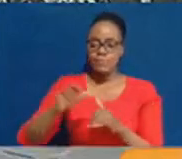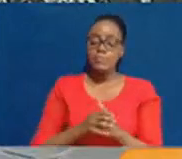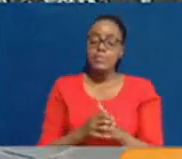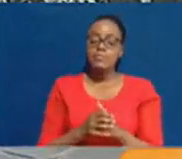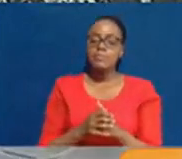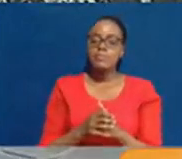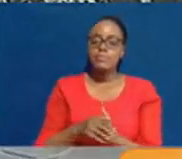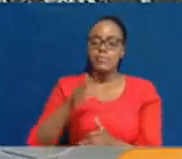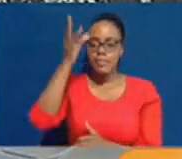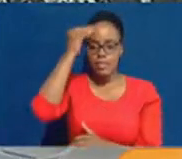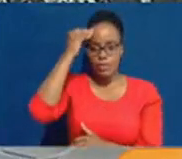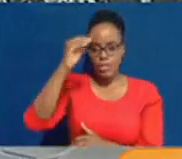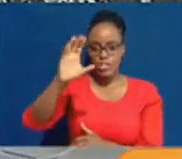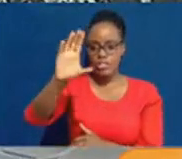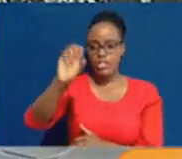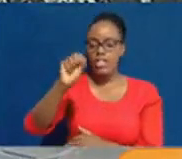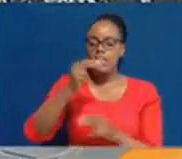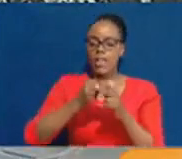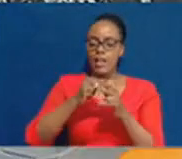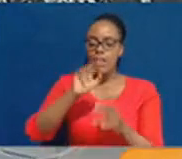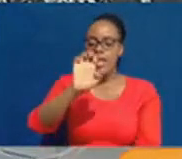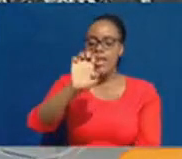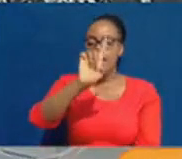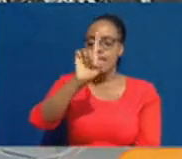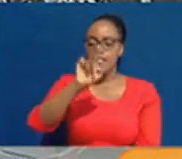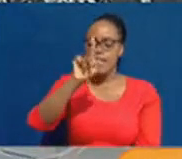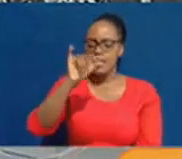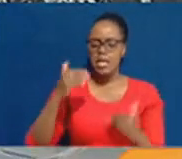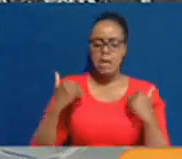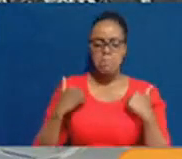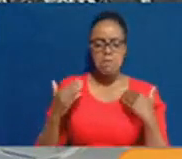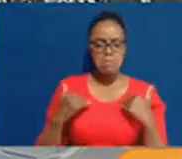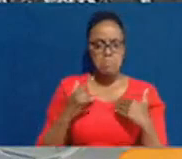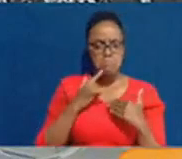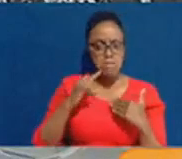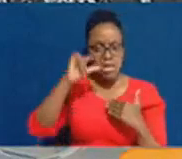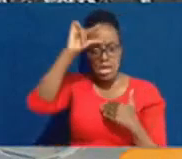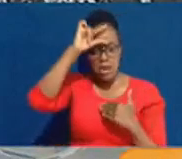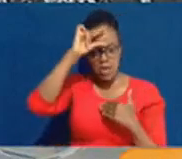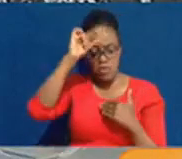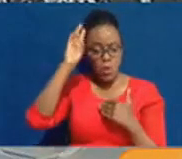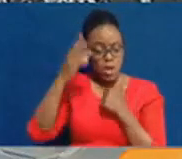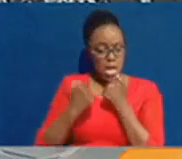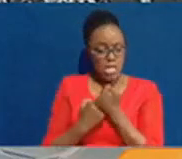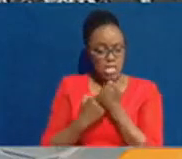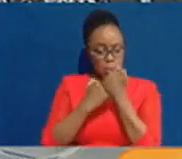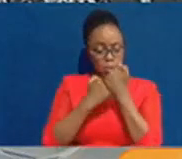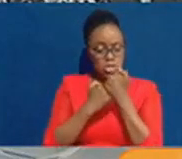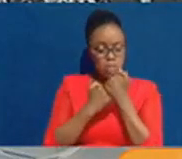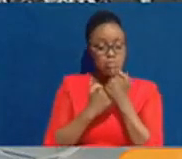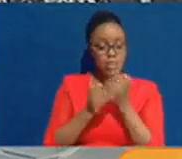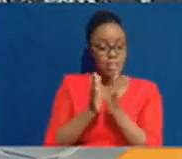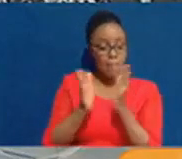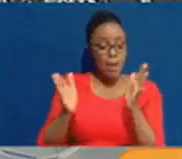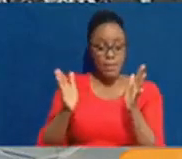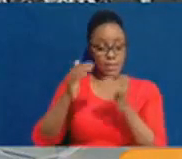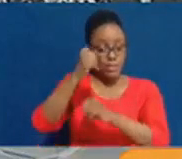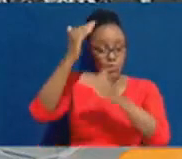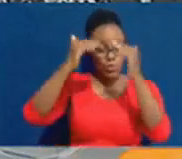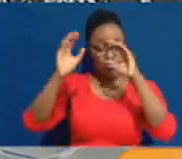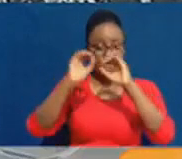Kwamba waziri wa elimu Ezekiel Machogu amekanusha hoja kwamba alisema serikali haitafadhili vyuo vikuu. Kulingana